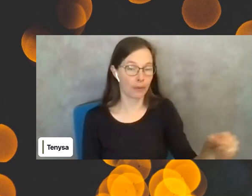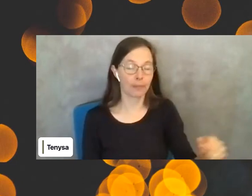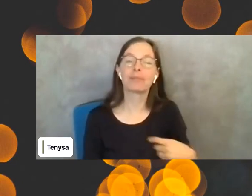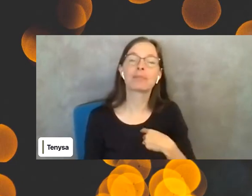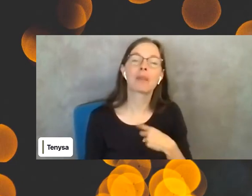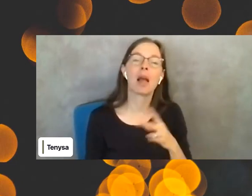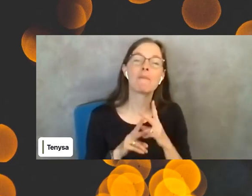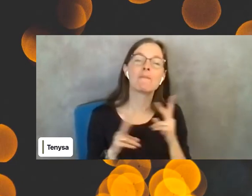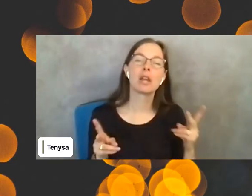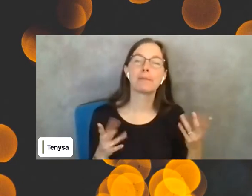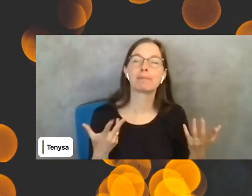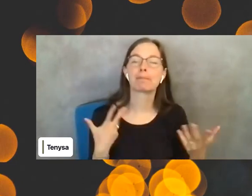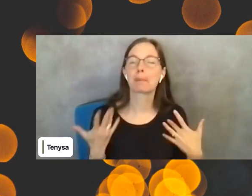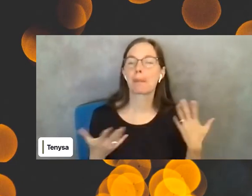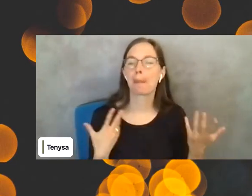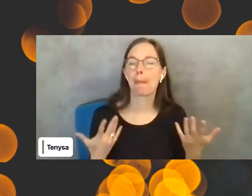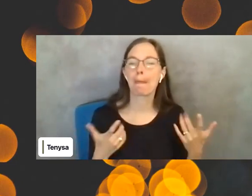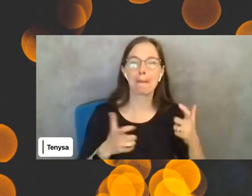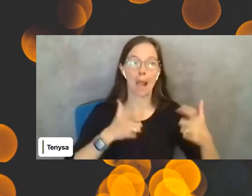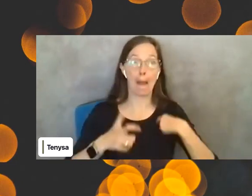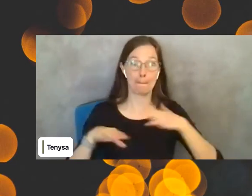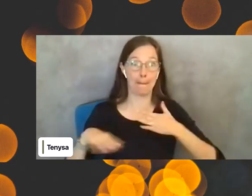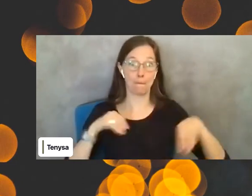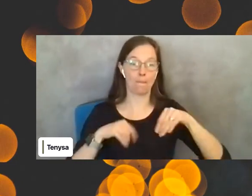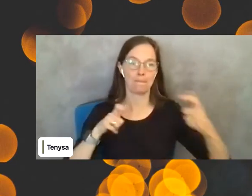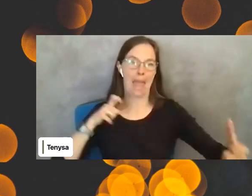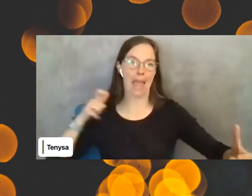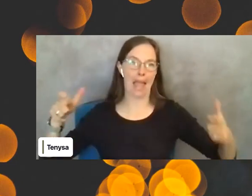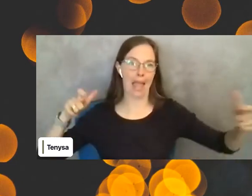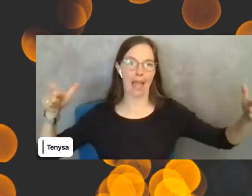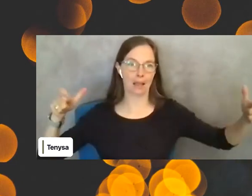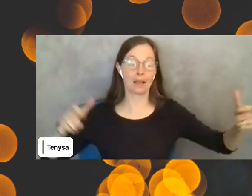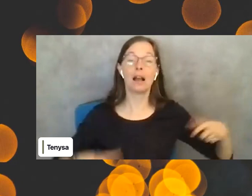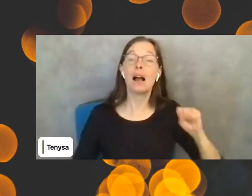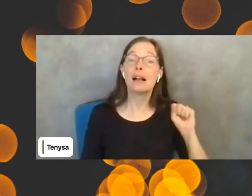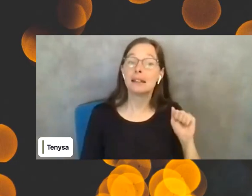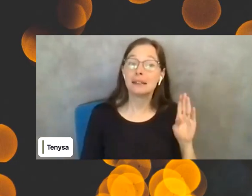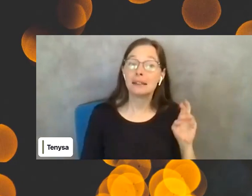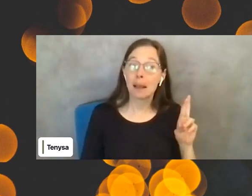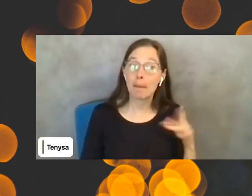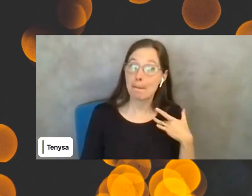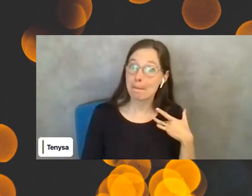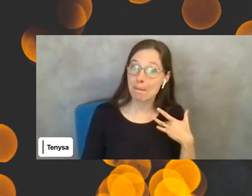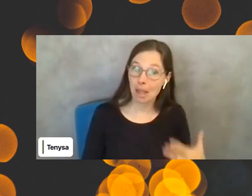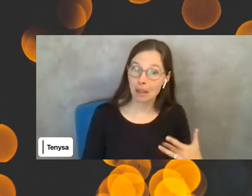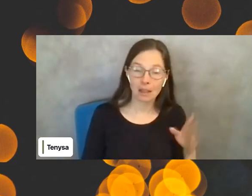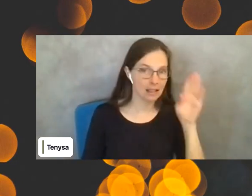very big with my movements right now. In saber fencing, you never